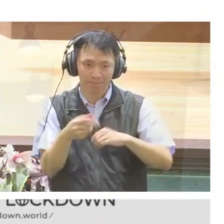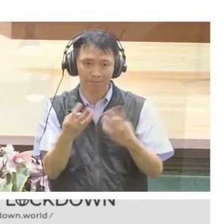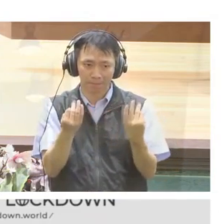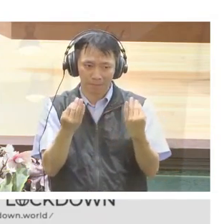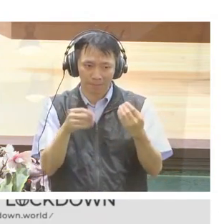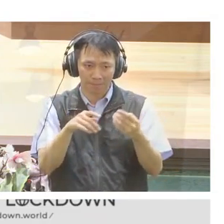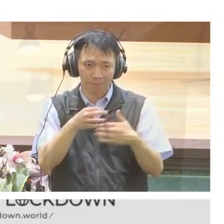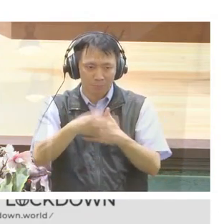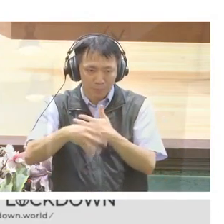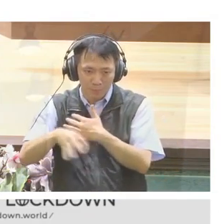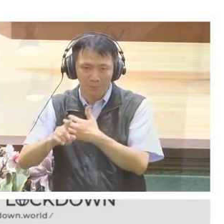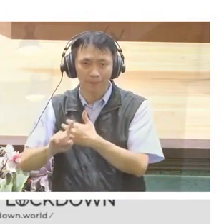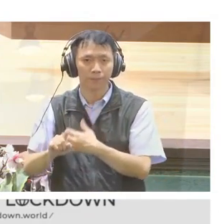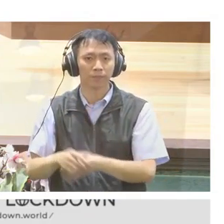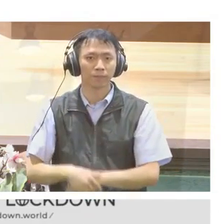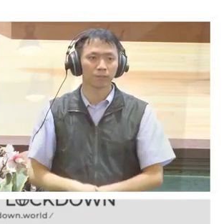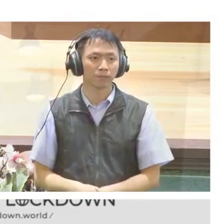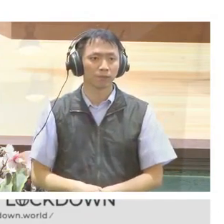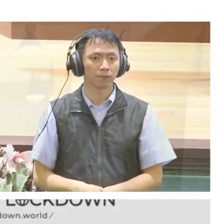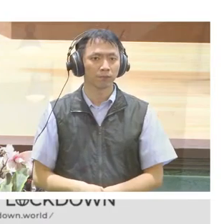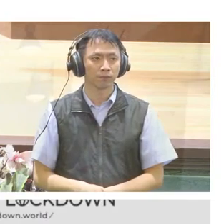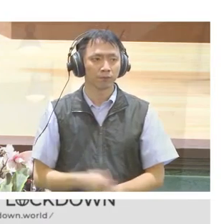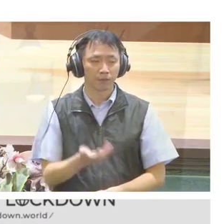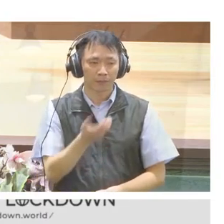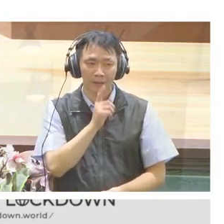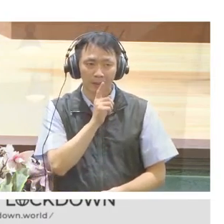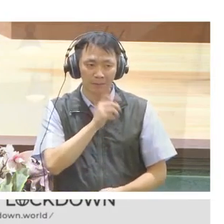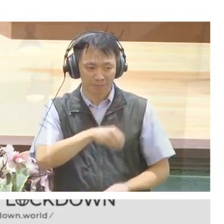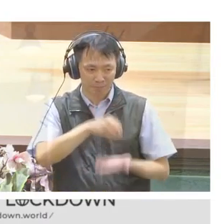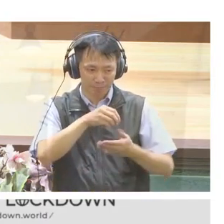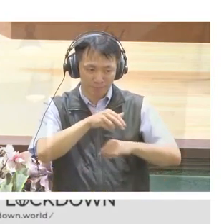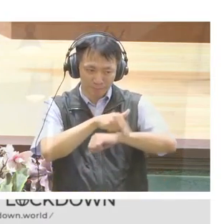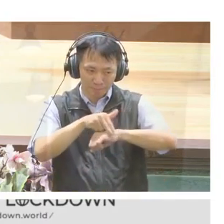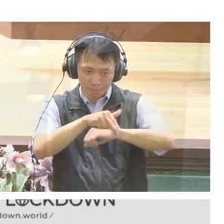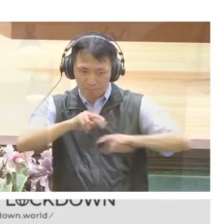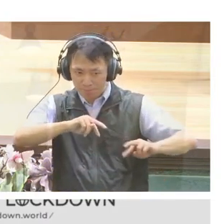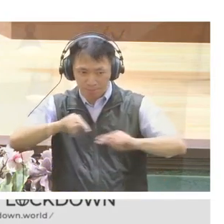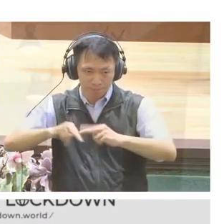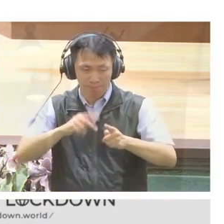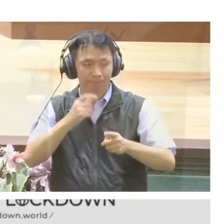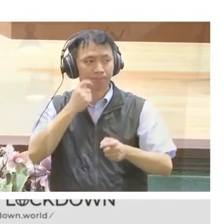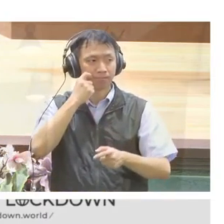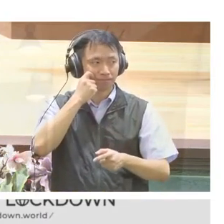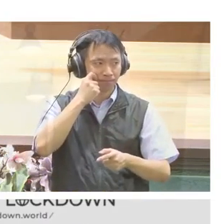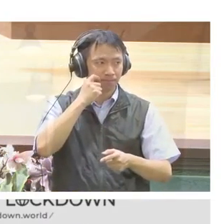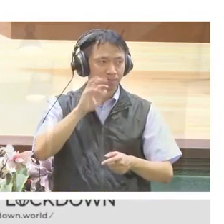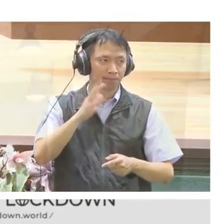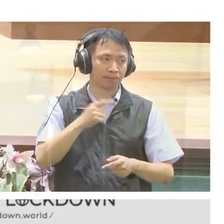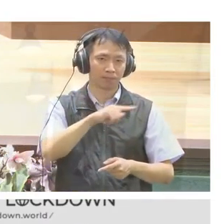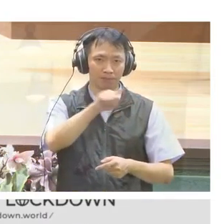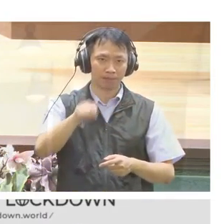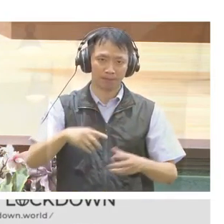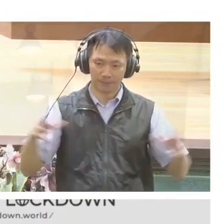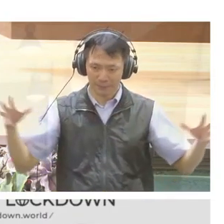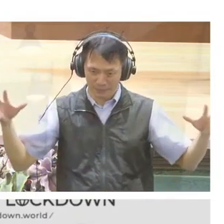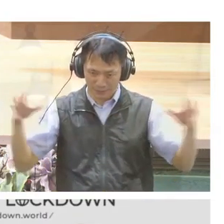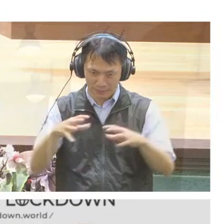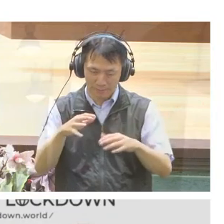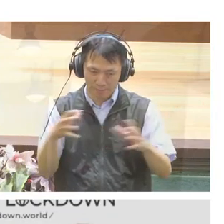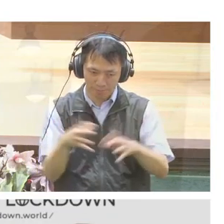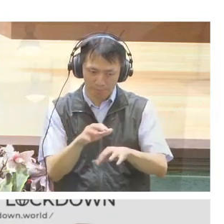the editing process is very complex, but we're looking at crowdsourcing our data entry. But also we're looking, at the moment,